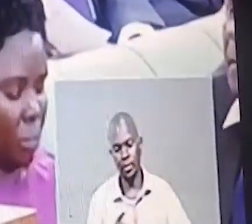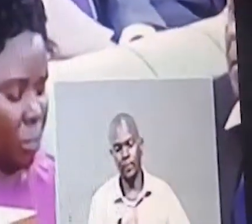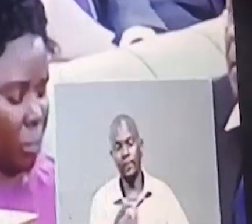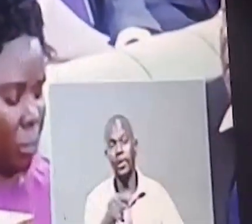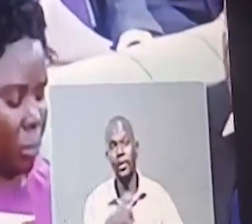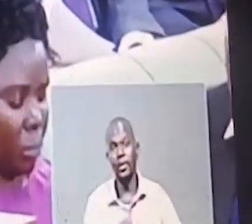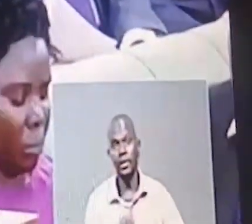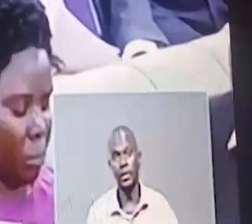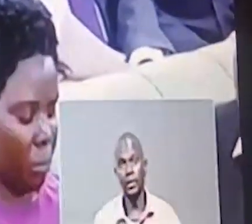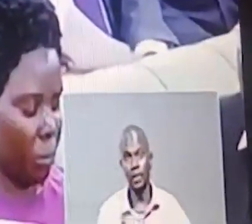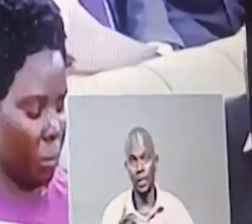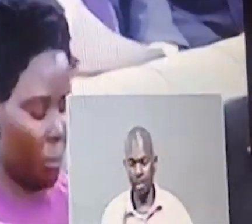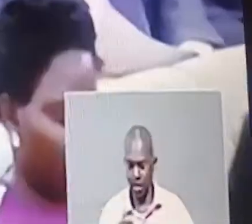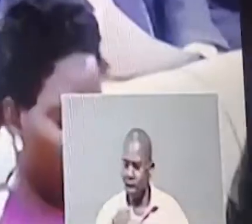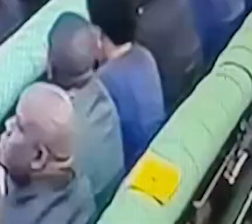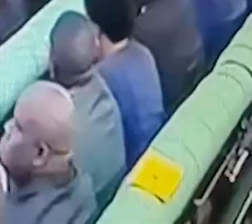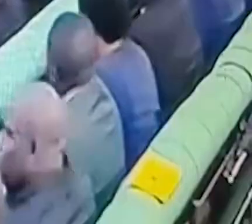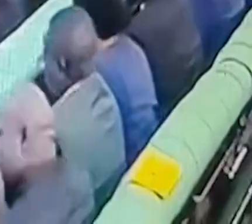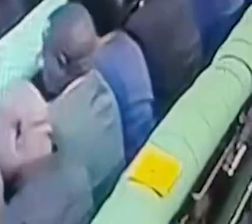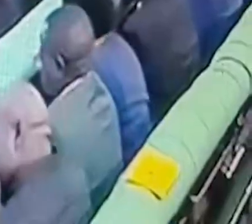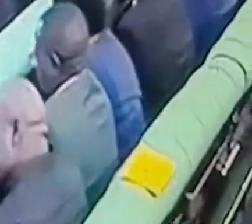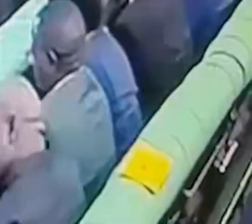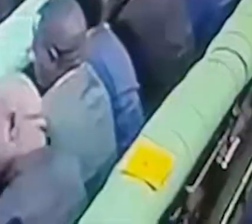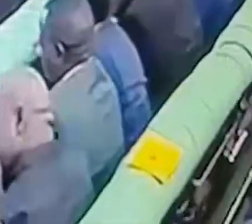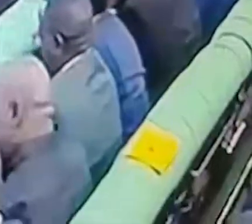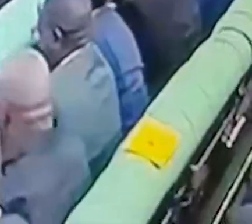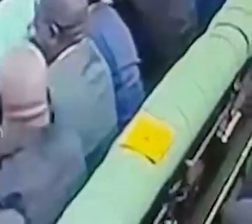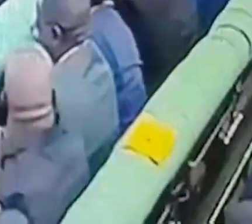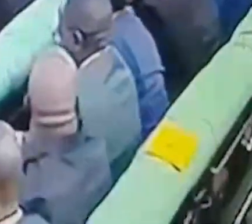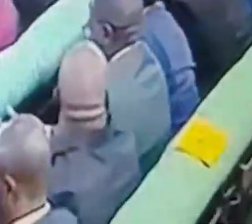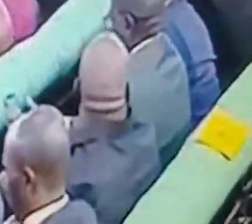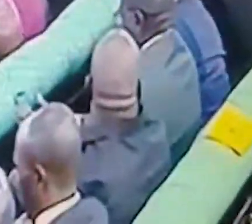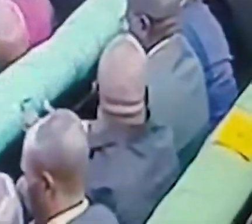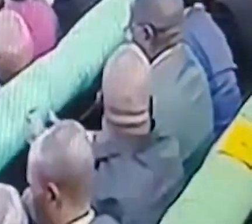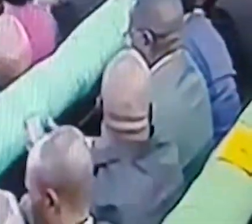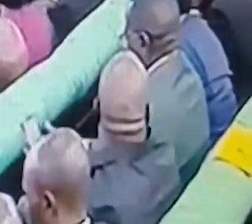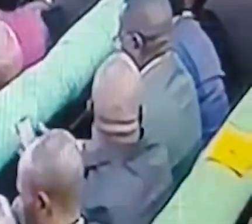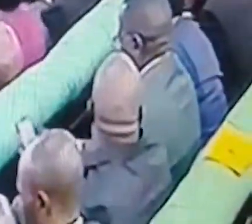I've seen her here very happy than ever.